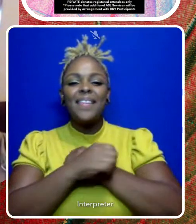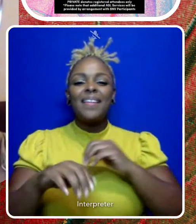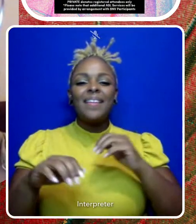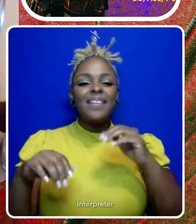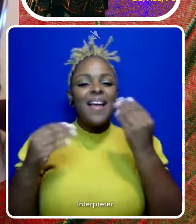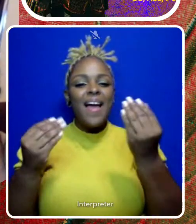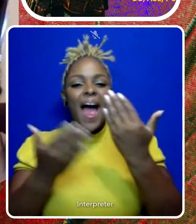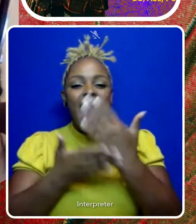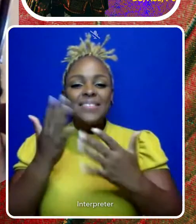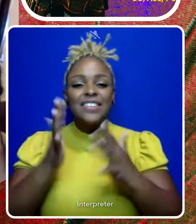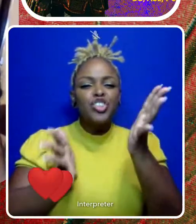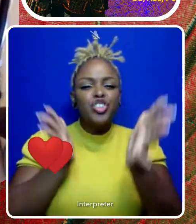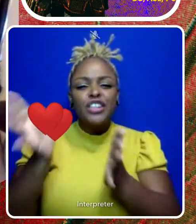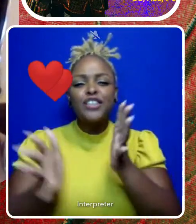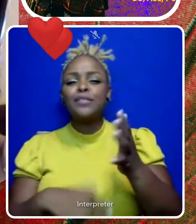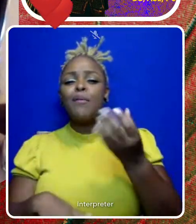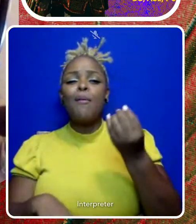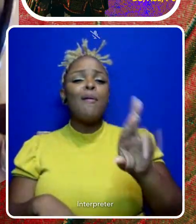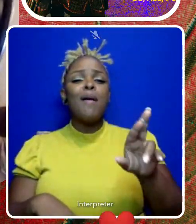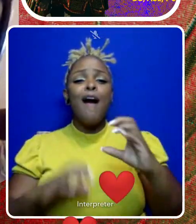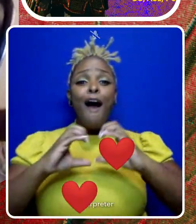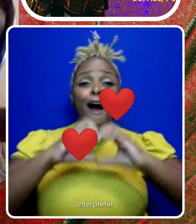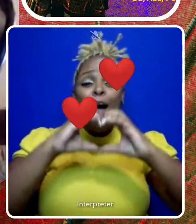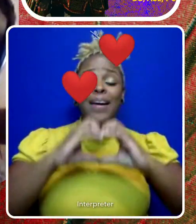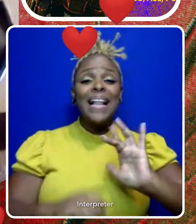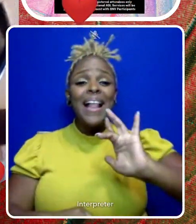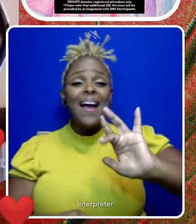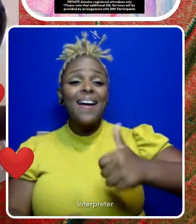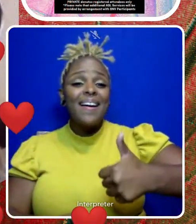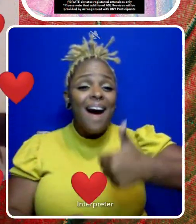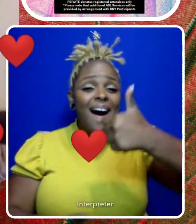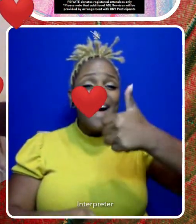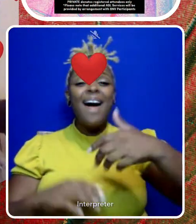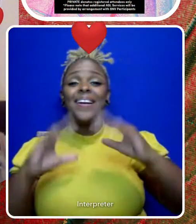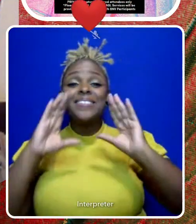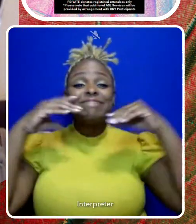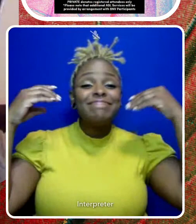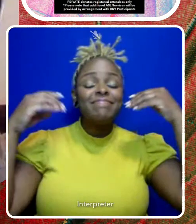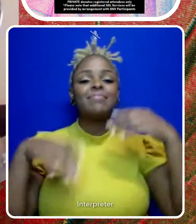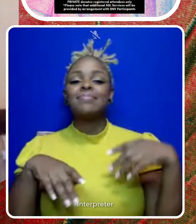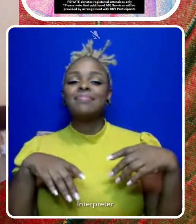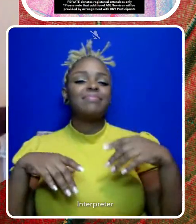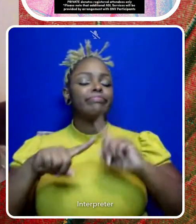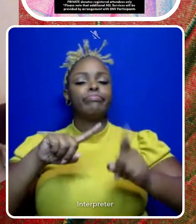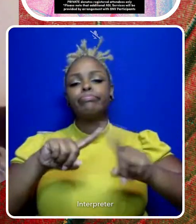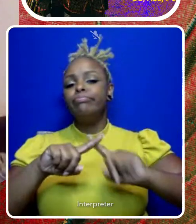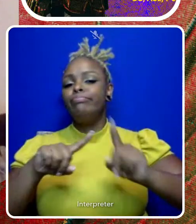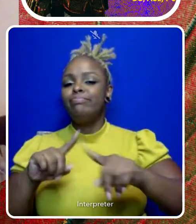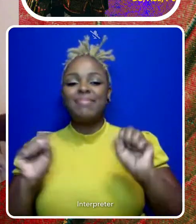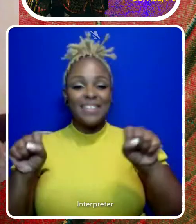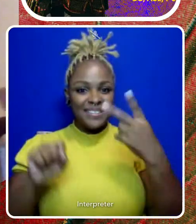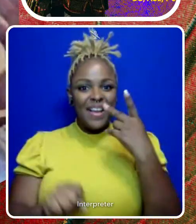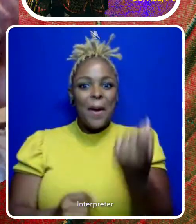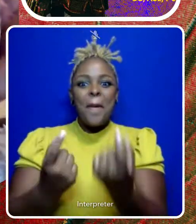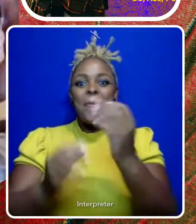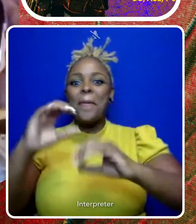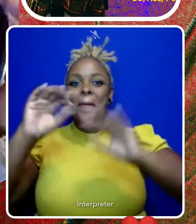some hearts. Come on, come on, come on. Bow two, about to start. Yeah, yeah, oh yeah, oh yeah, oh yeah. Love, love, love, love.